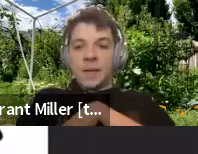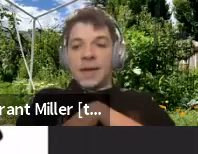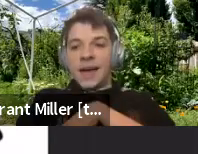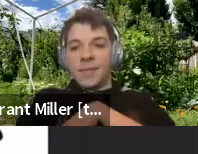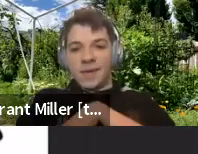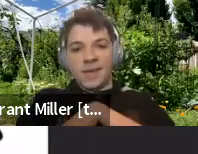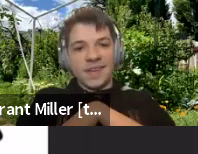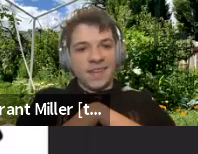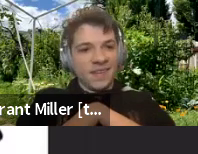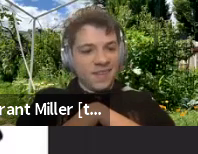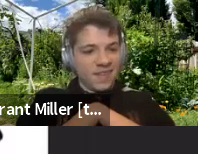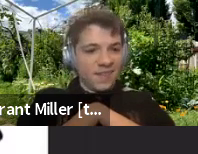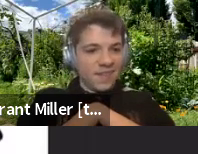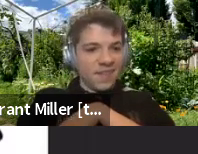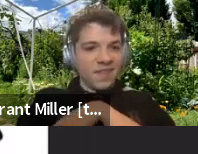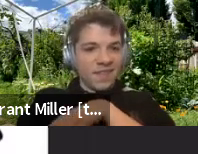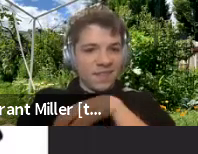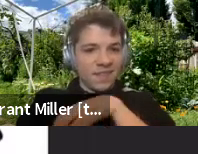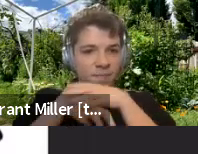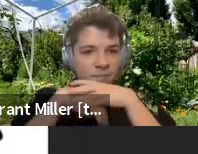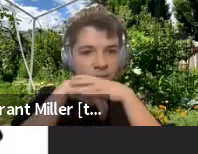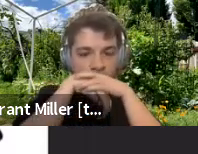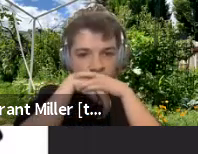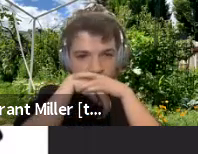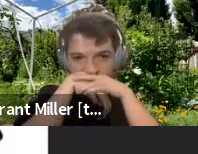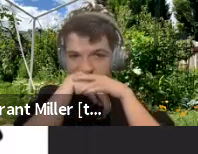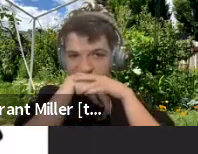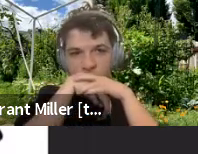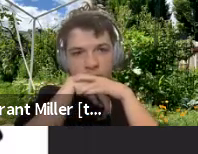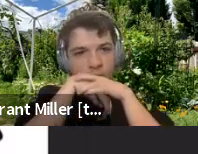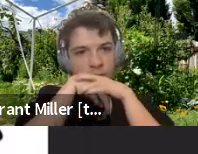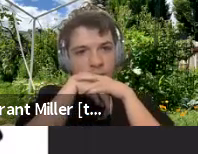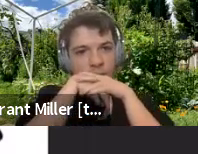It's coming up. Great.